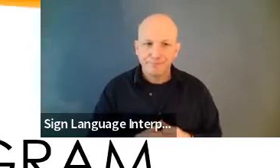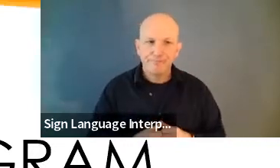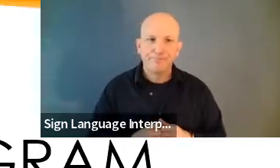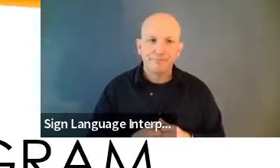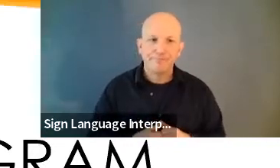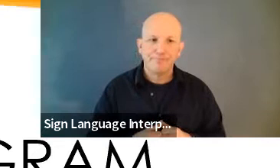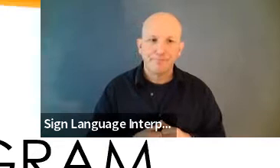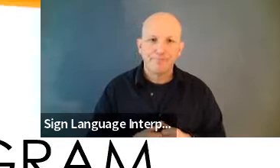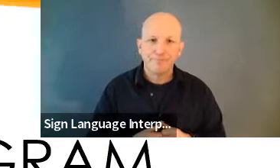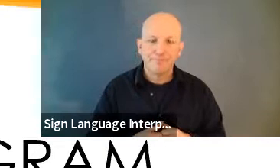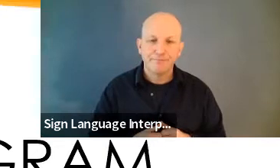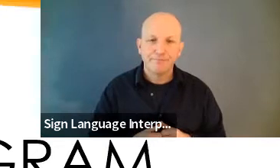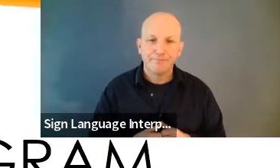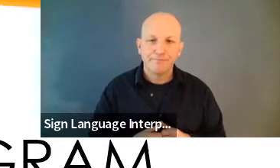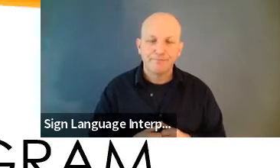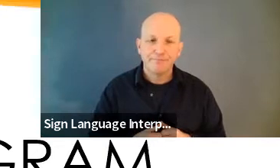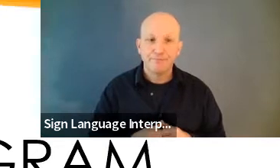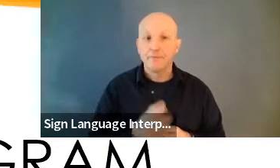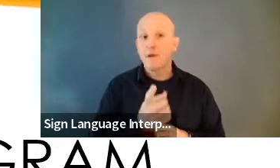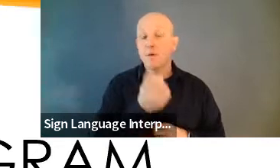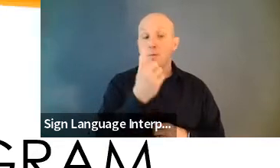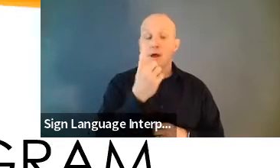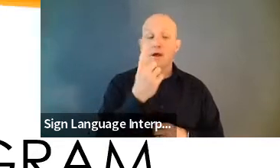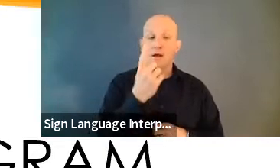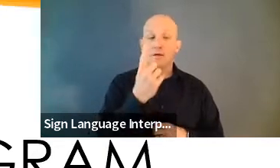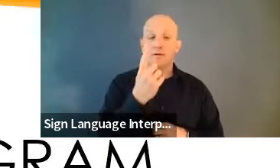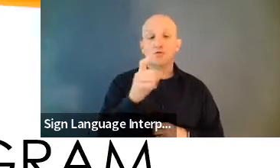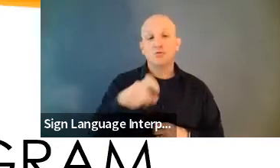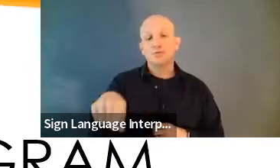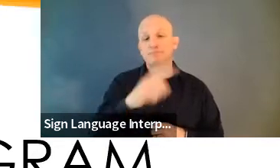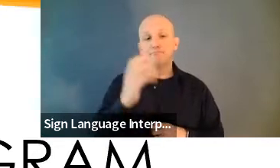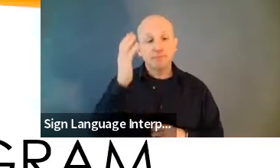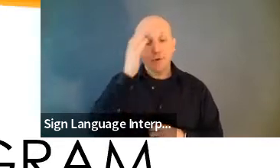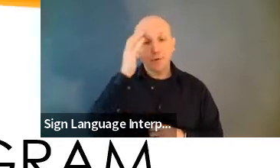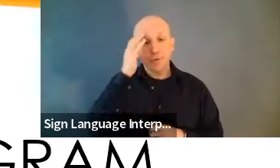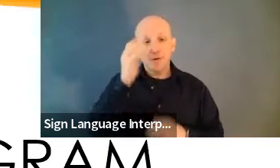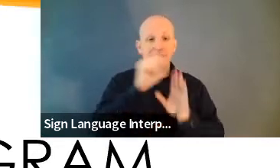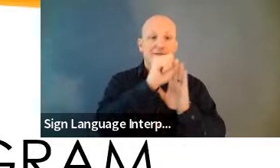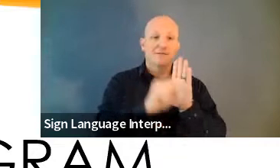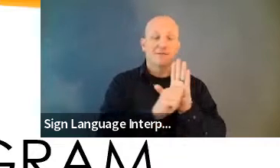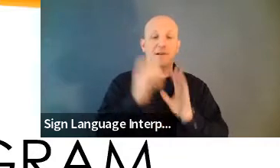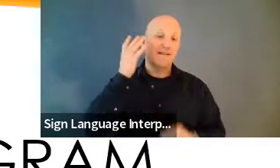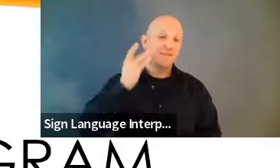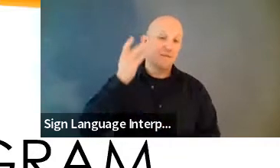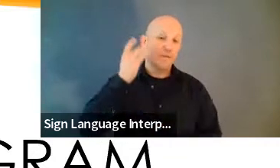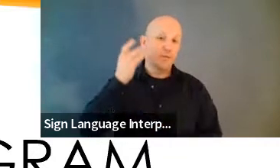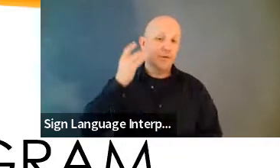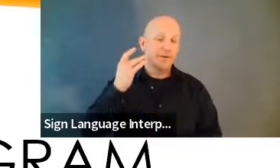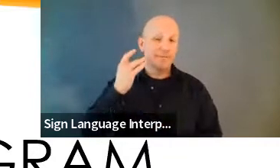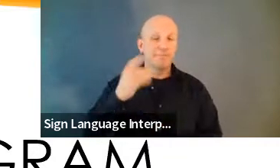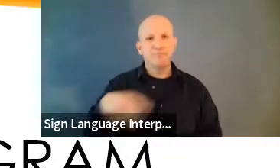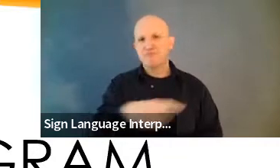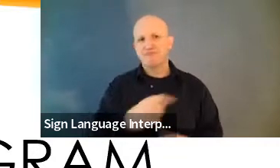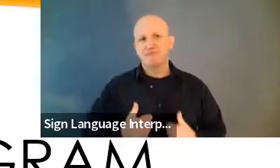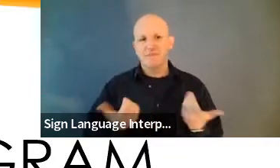So one of the things that you should know is that the state of California already, right? If we live here, we know that we